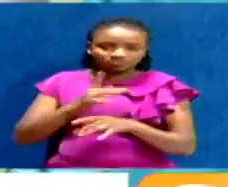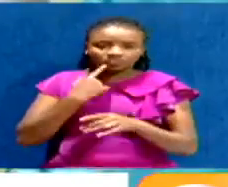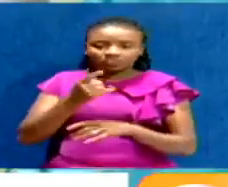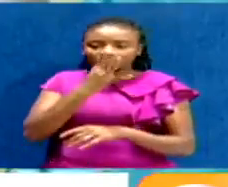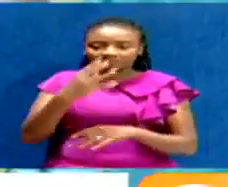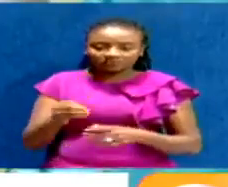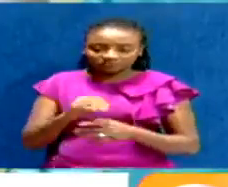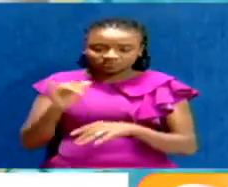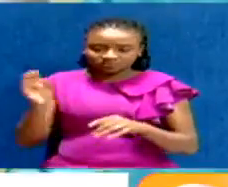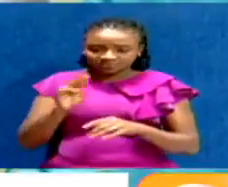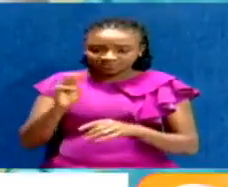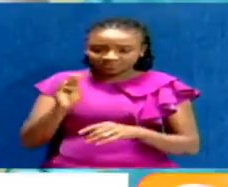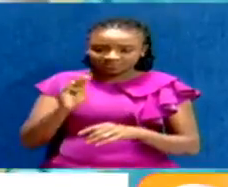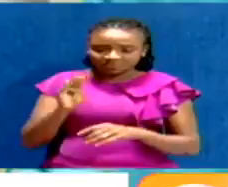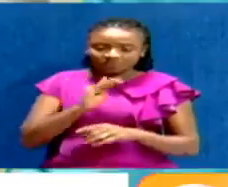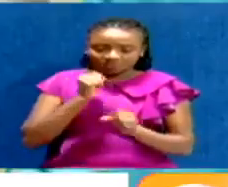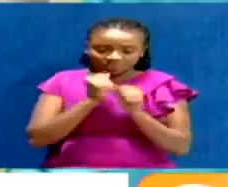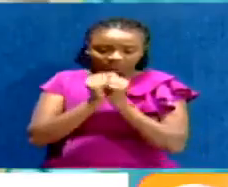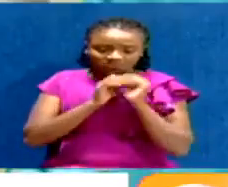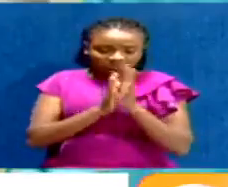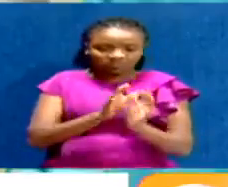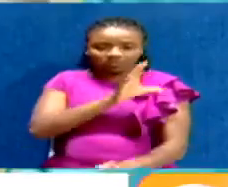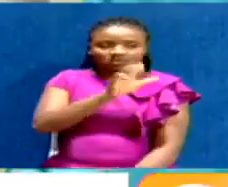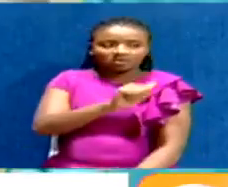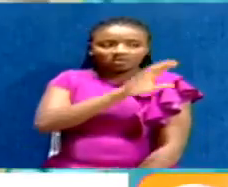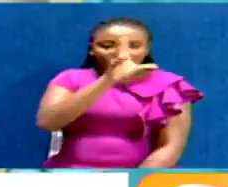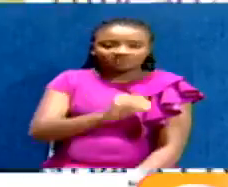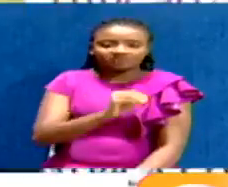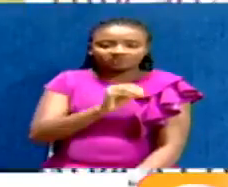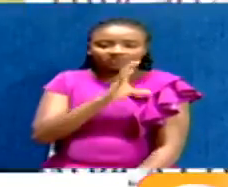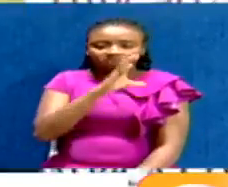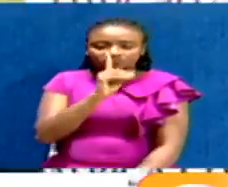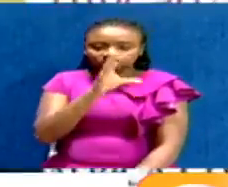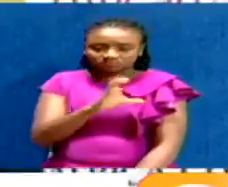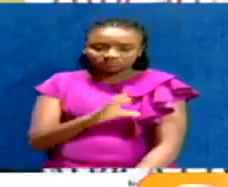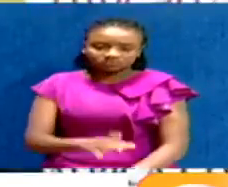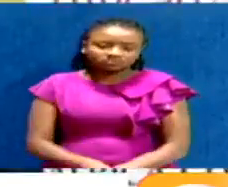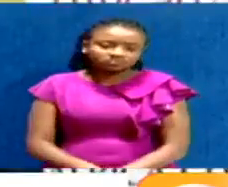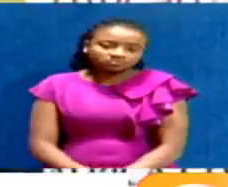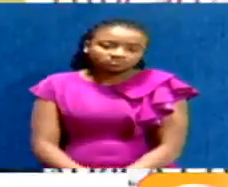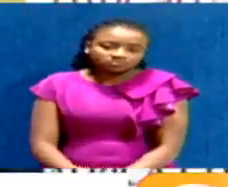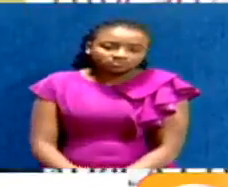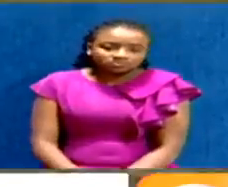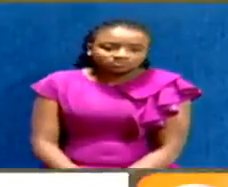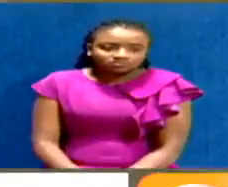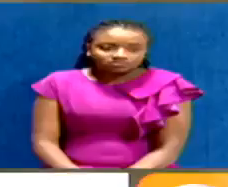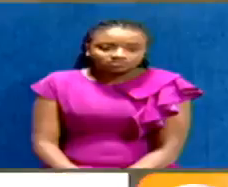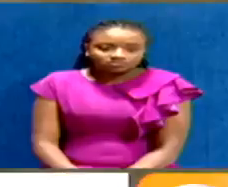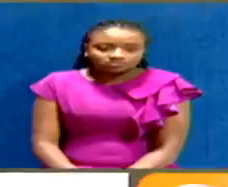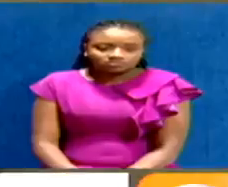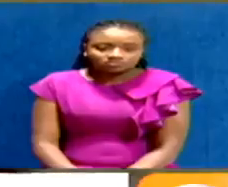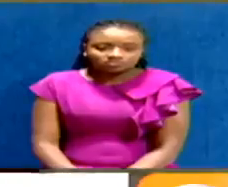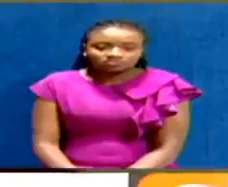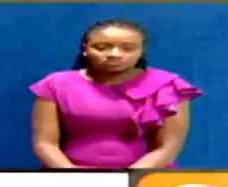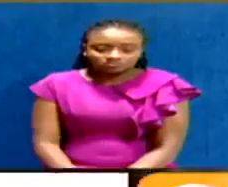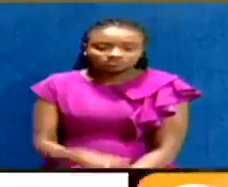shillings over the next 3 years in partnership with the Africa Centers for Disease Control and Prevention, Africa CDC, to save the